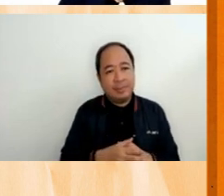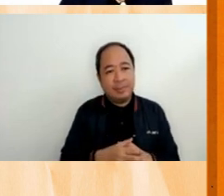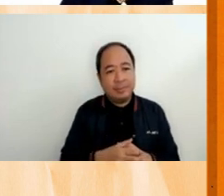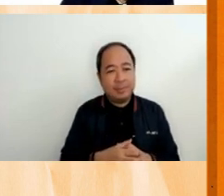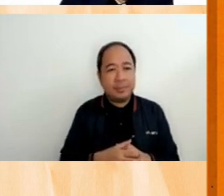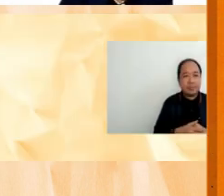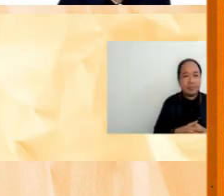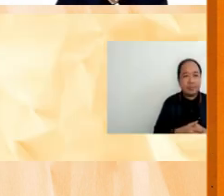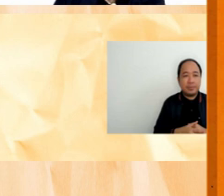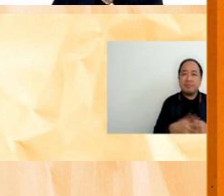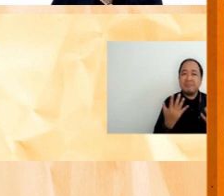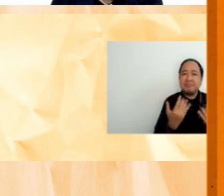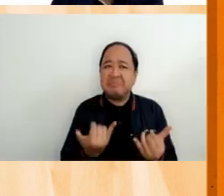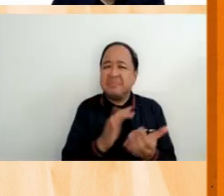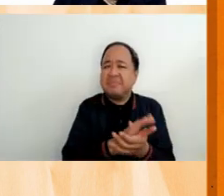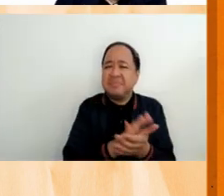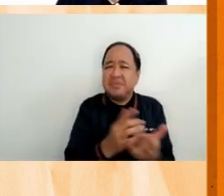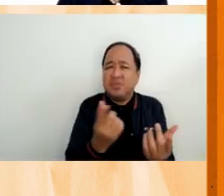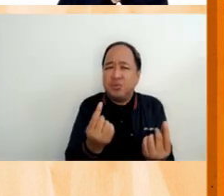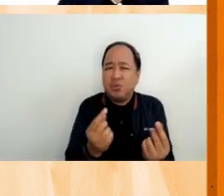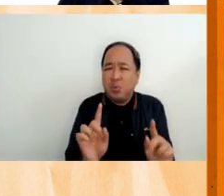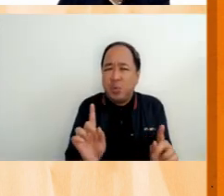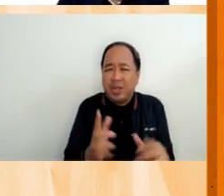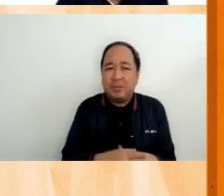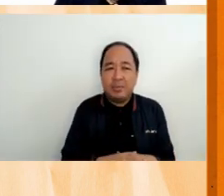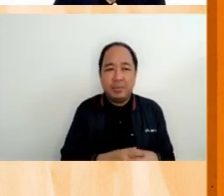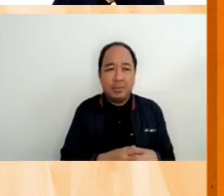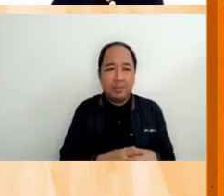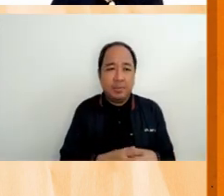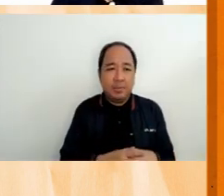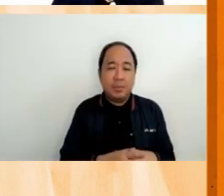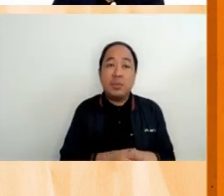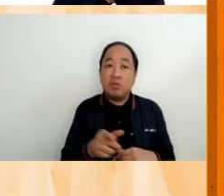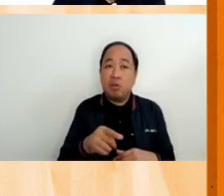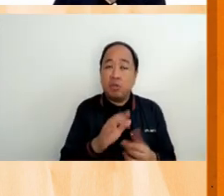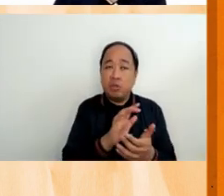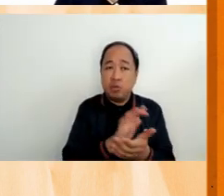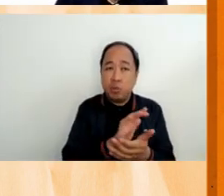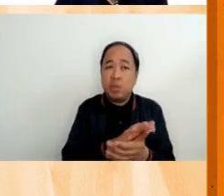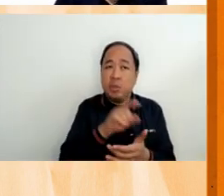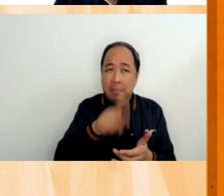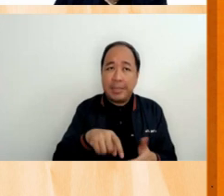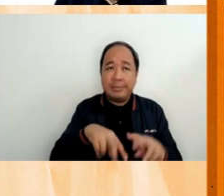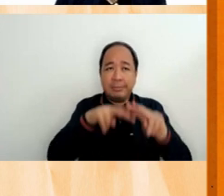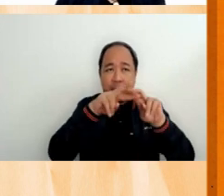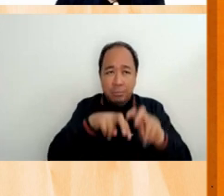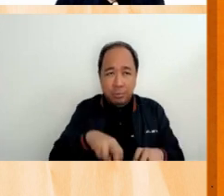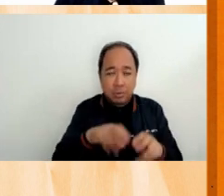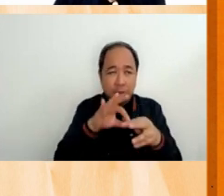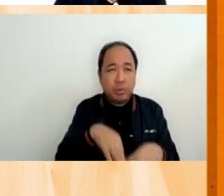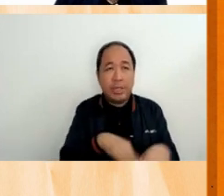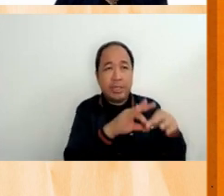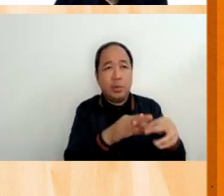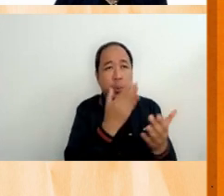definitely include in their curriculum the social emotional learning. We want to have mental health discussions,